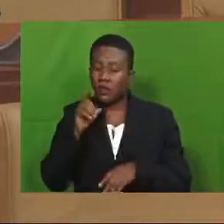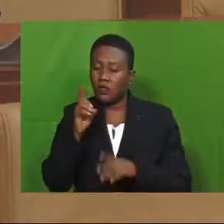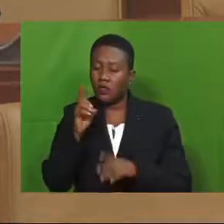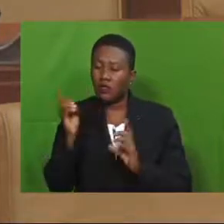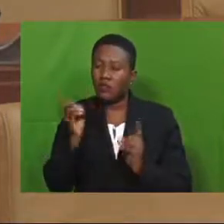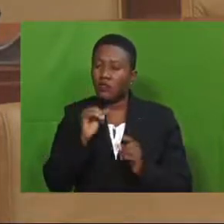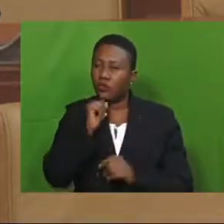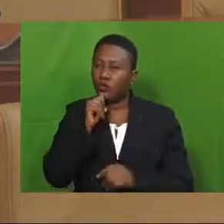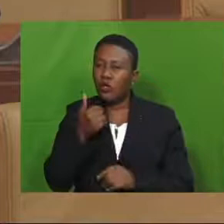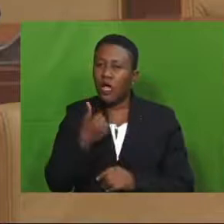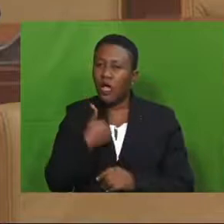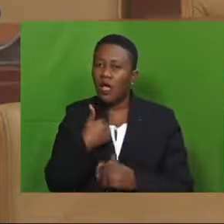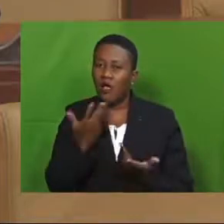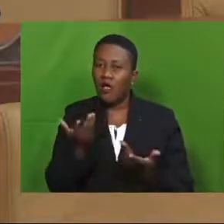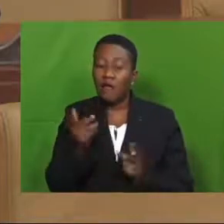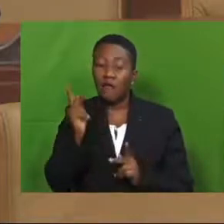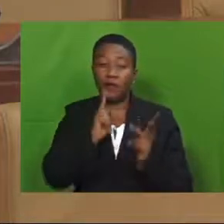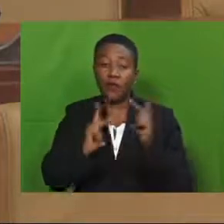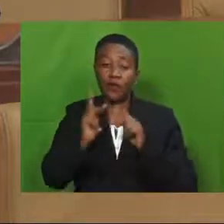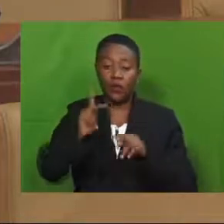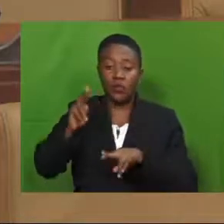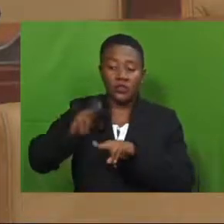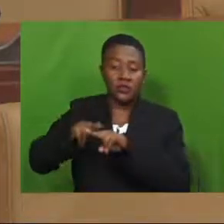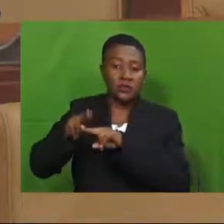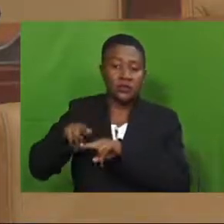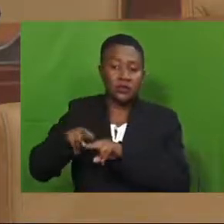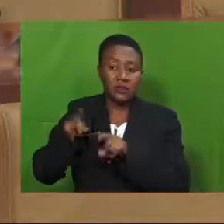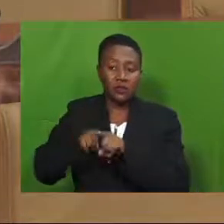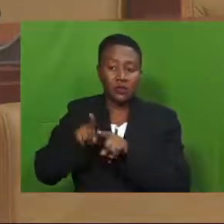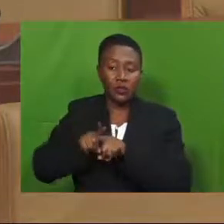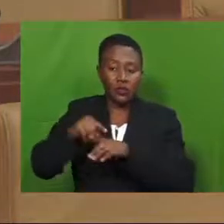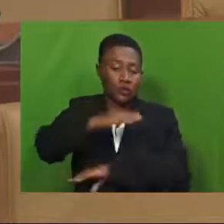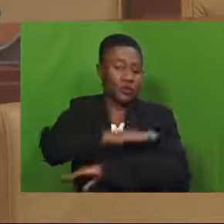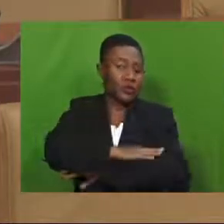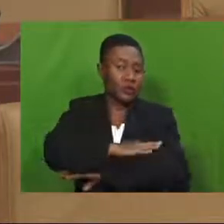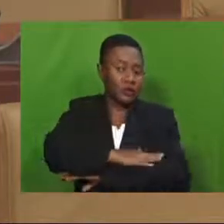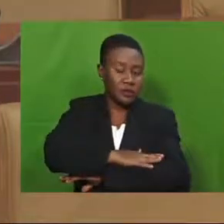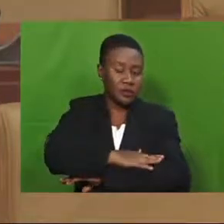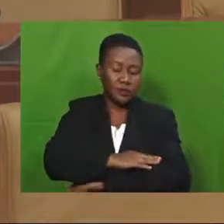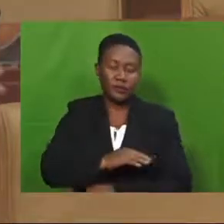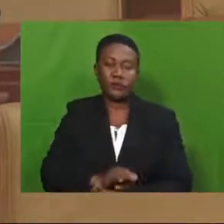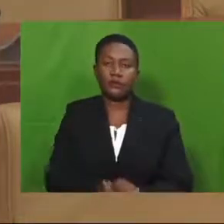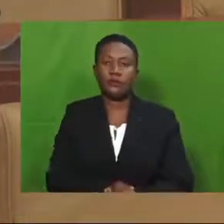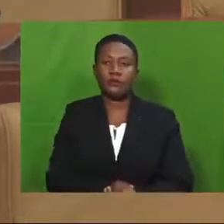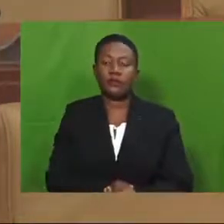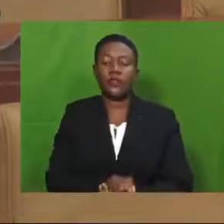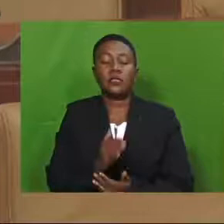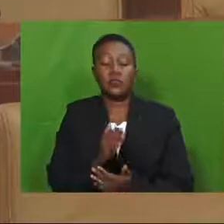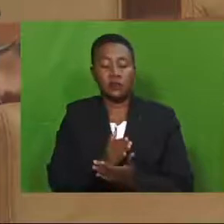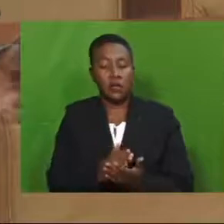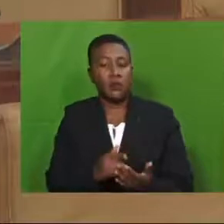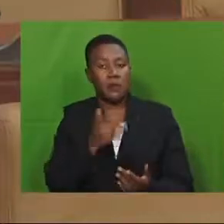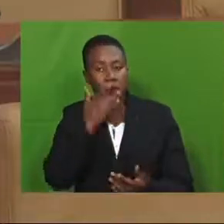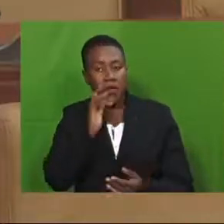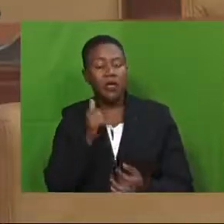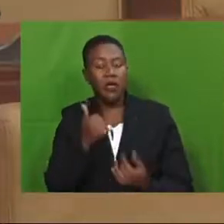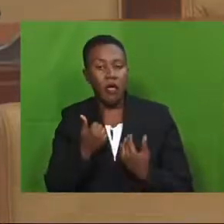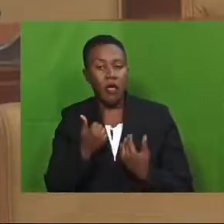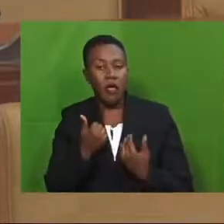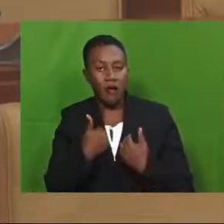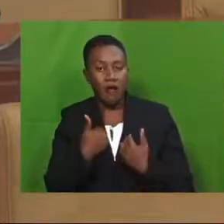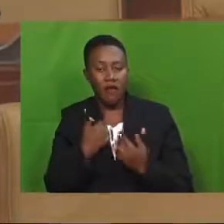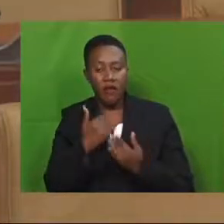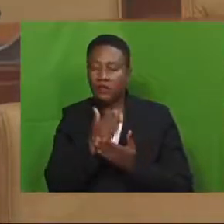have people sitting at the reception. Some do, some don't.